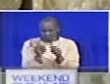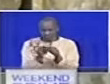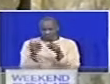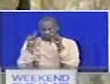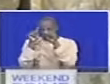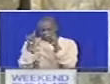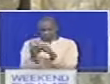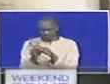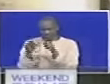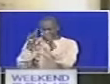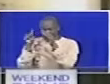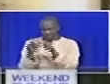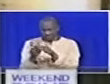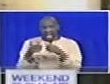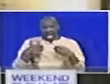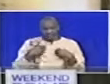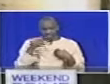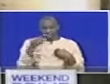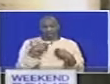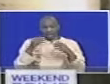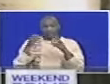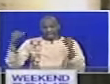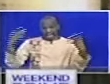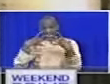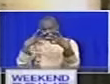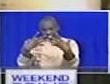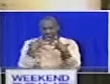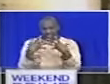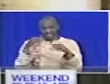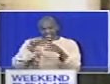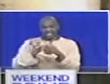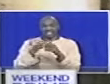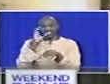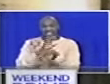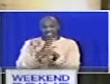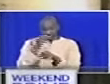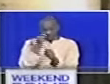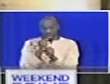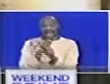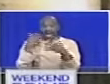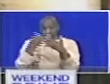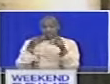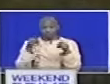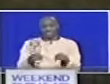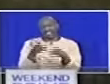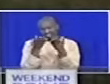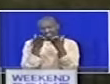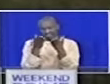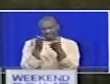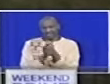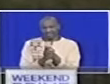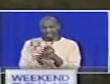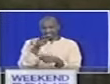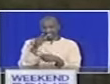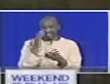split-level design on the walls was meant to allow light into the church. It still works in these modern times. These